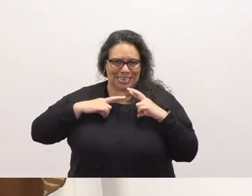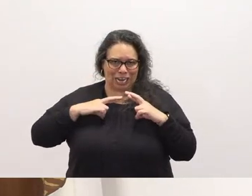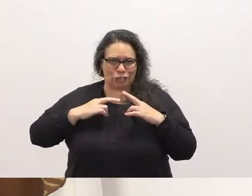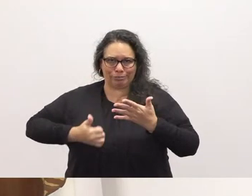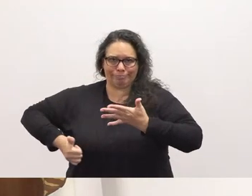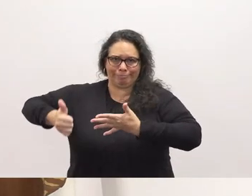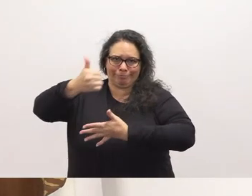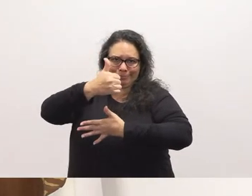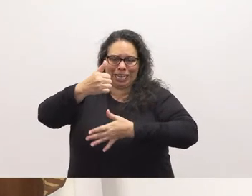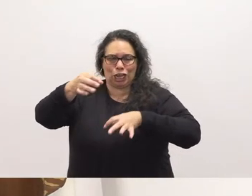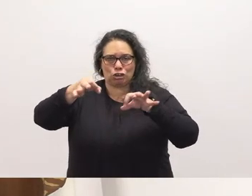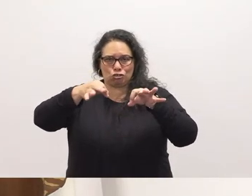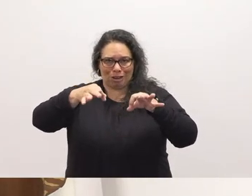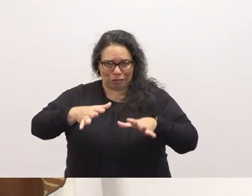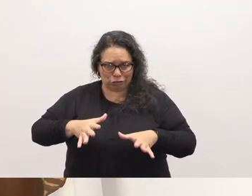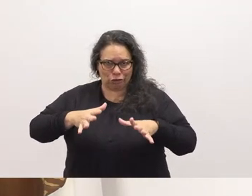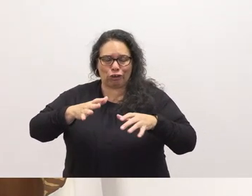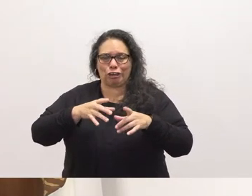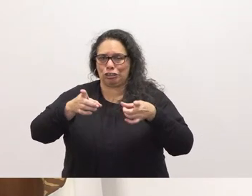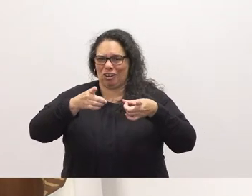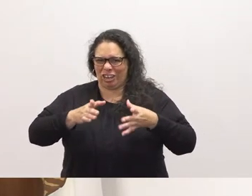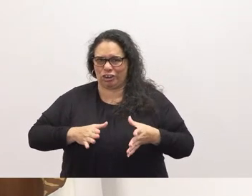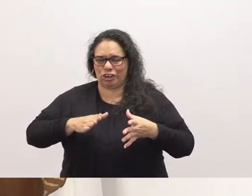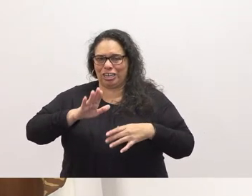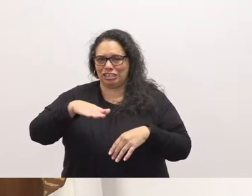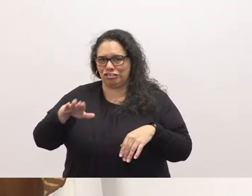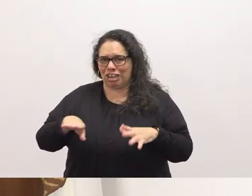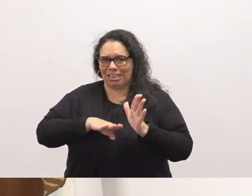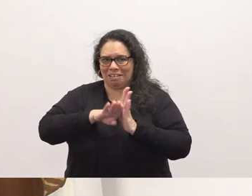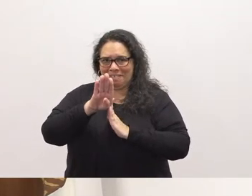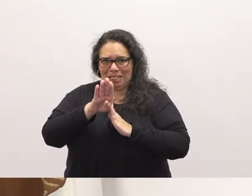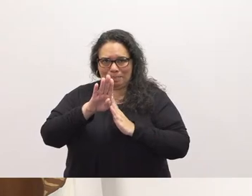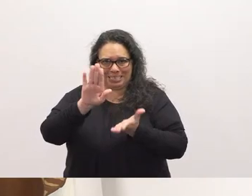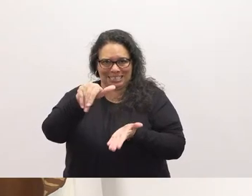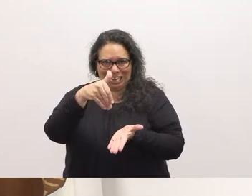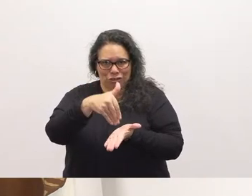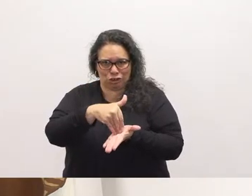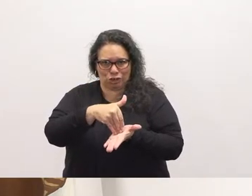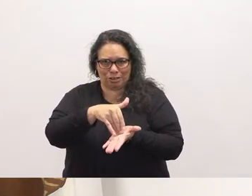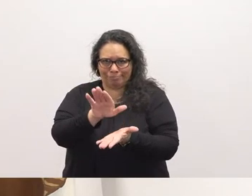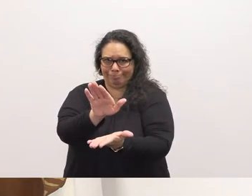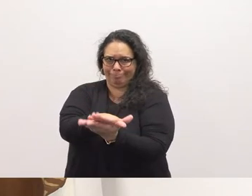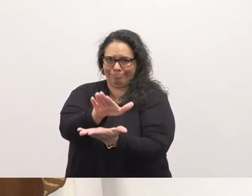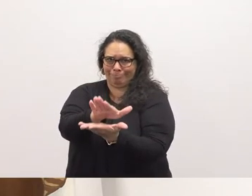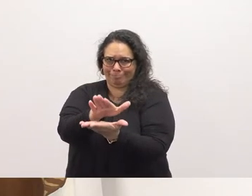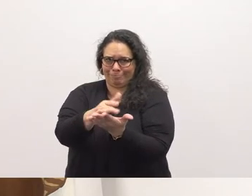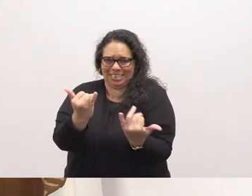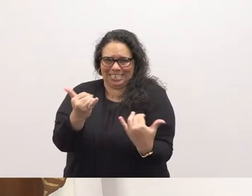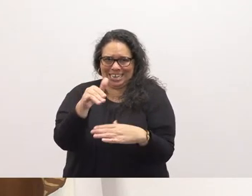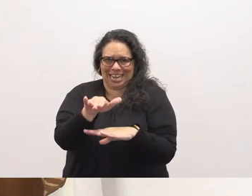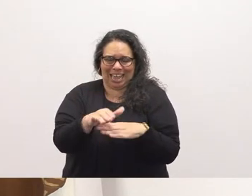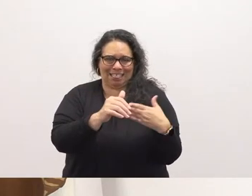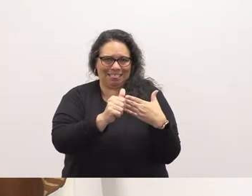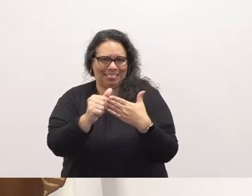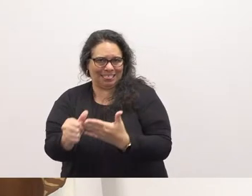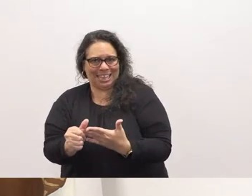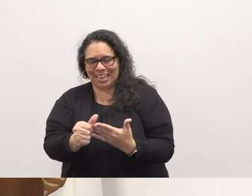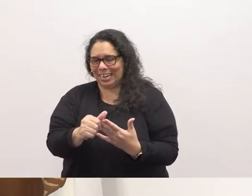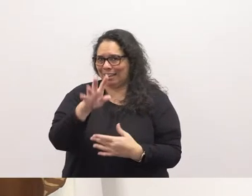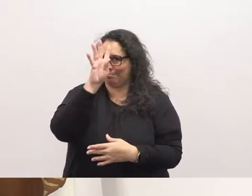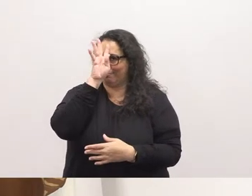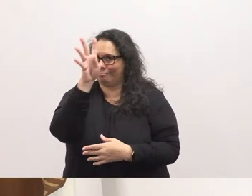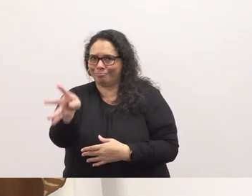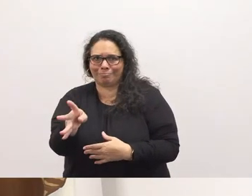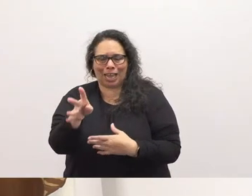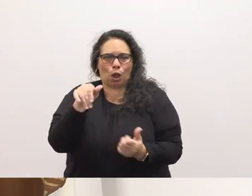senior director of the Child Development Centers. We are praising you tonight for leading innovative approaches throughout